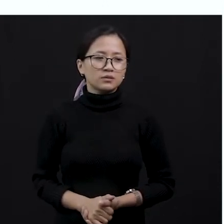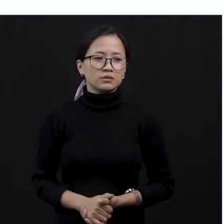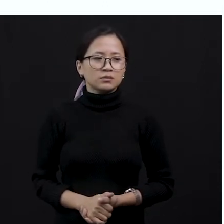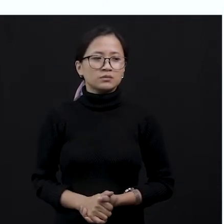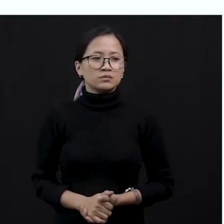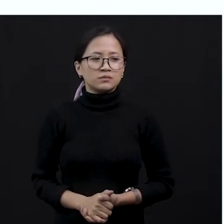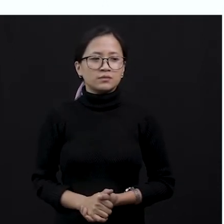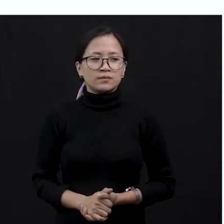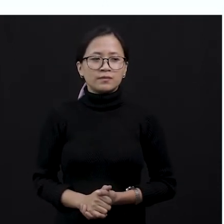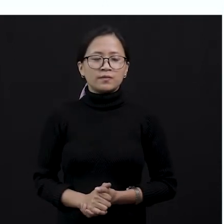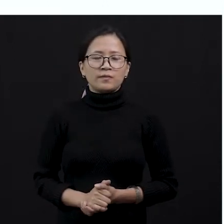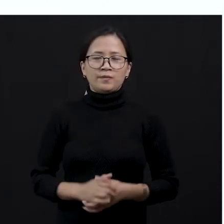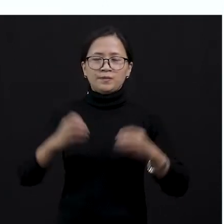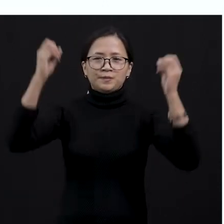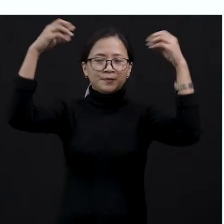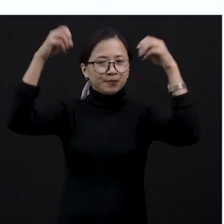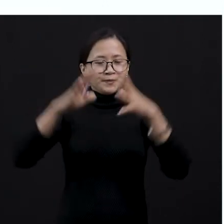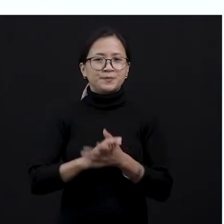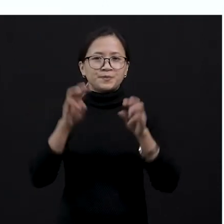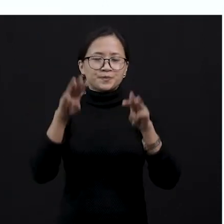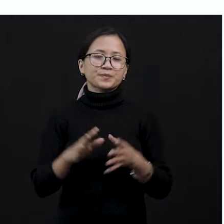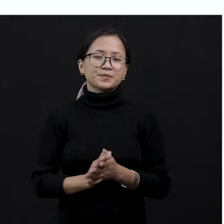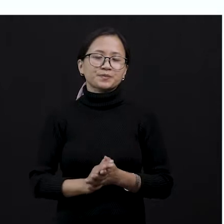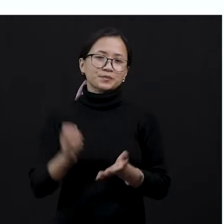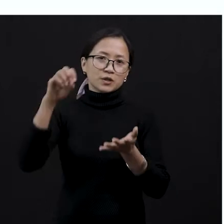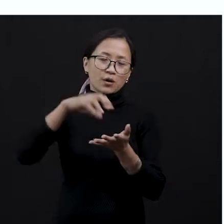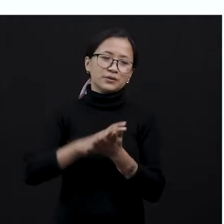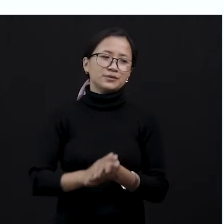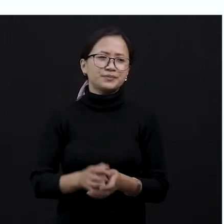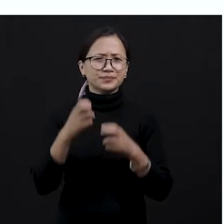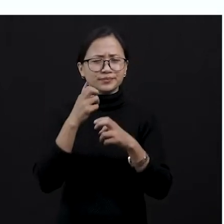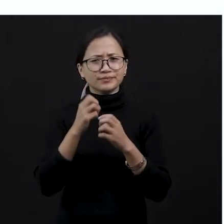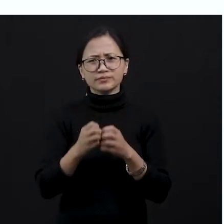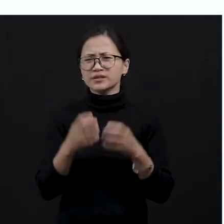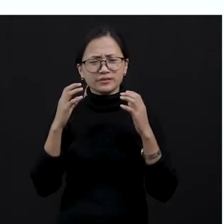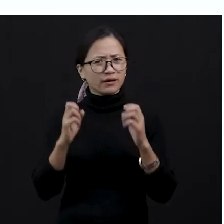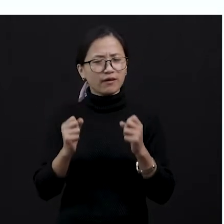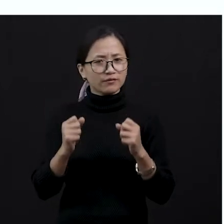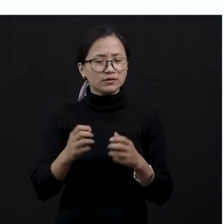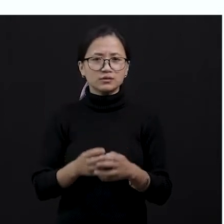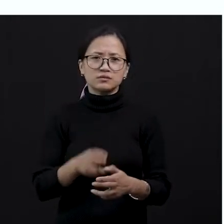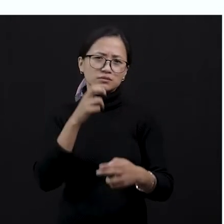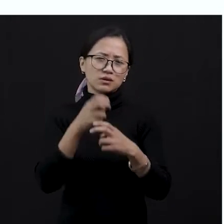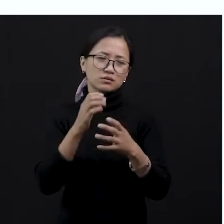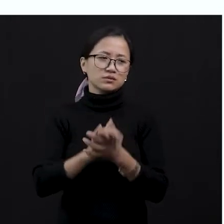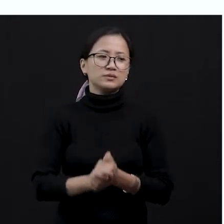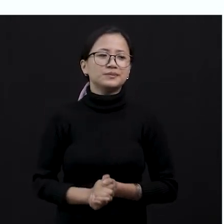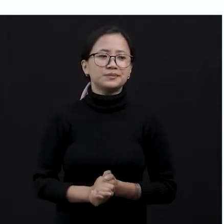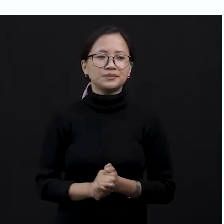Now, the rain may pour heavily, the wind may blow hard. See, though it may rain heavily,